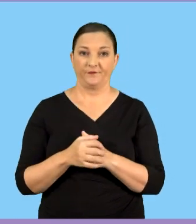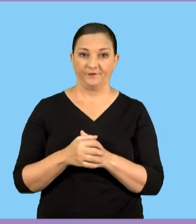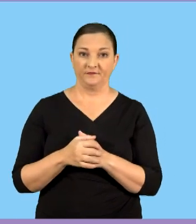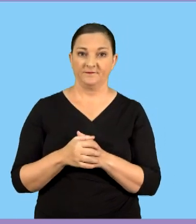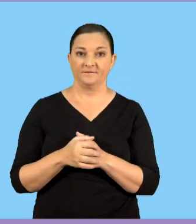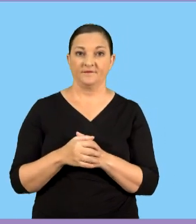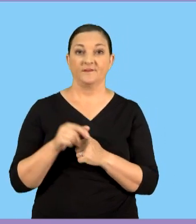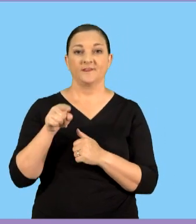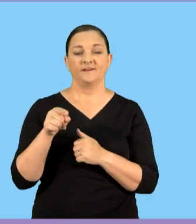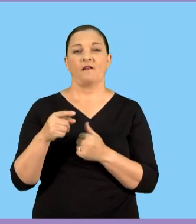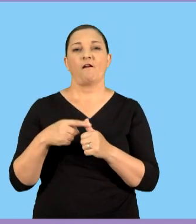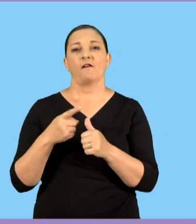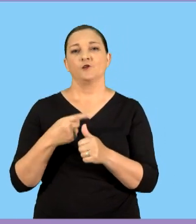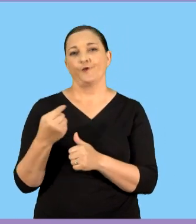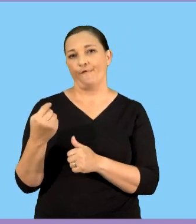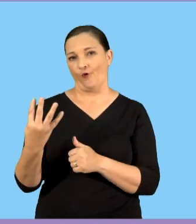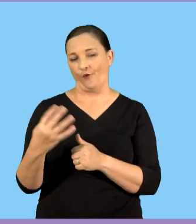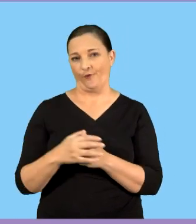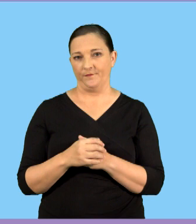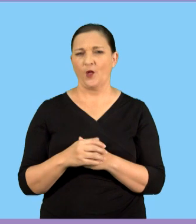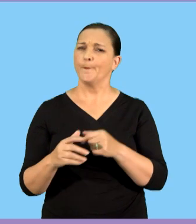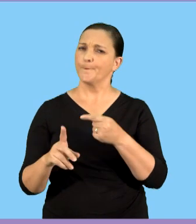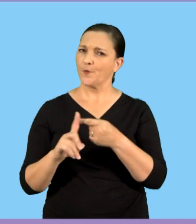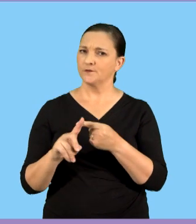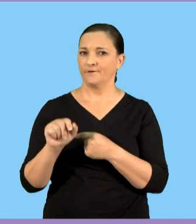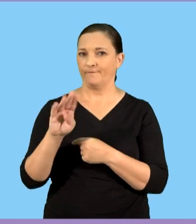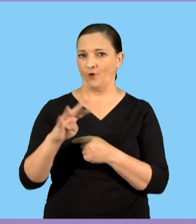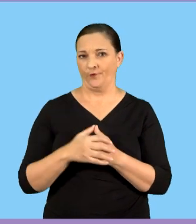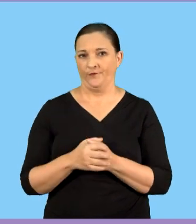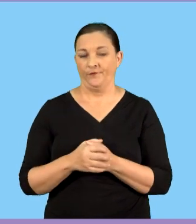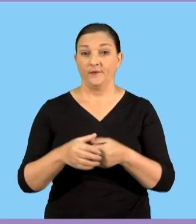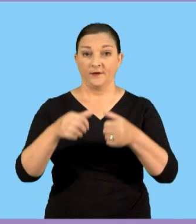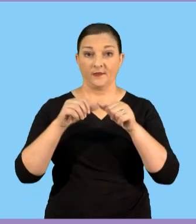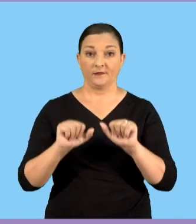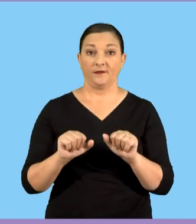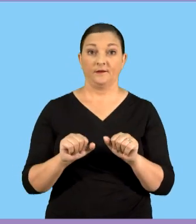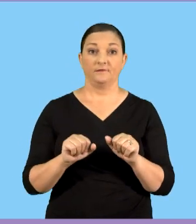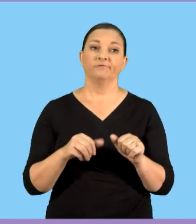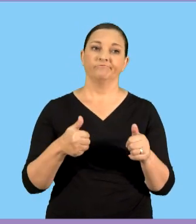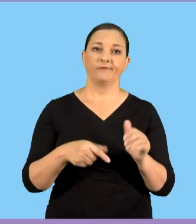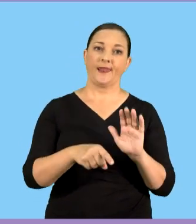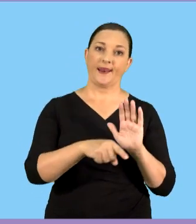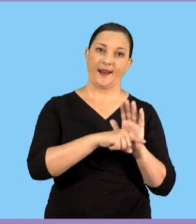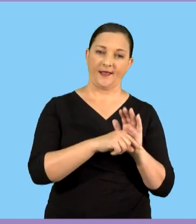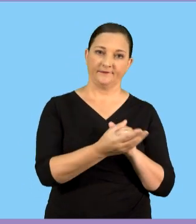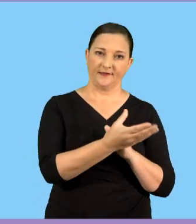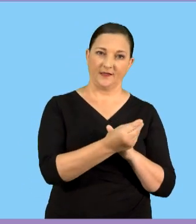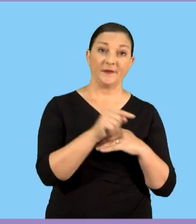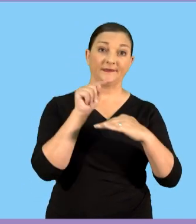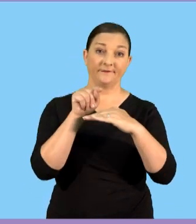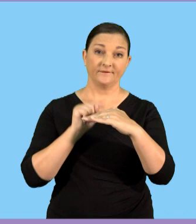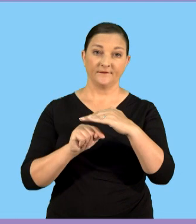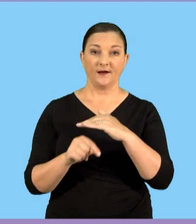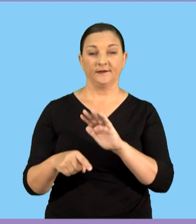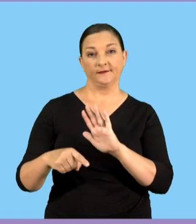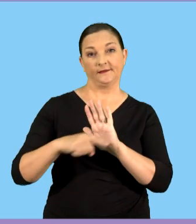20 divided by 5 is 4, and that is a positive 4. Then we have a negative number divided